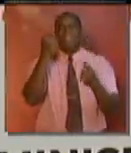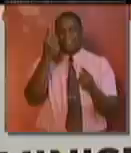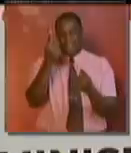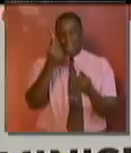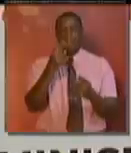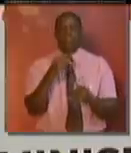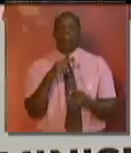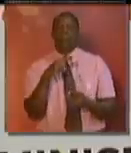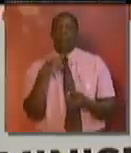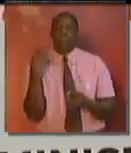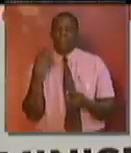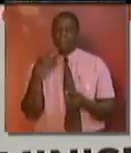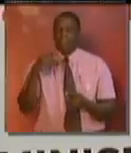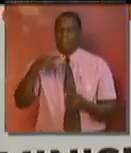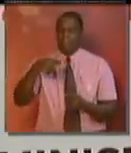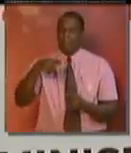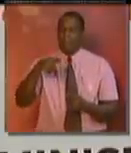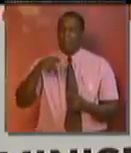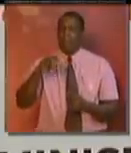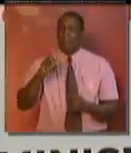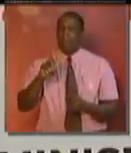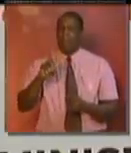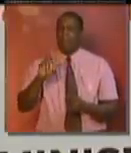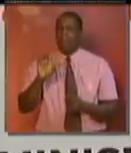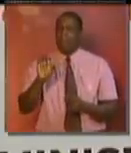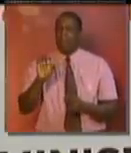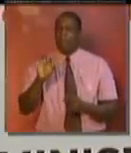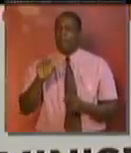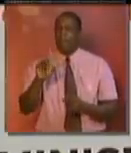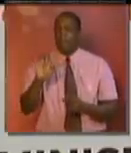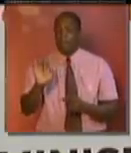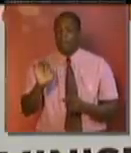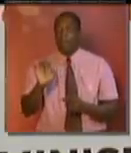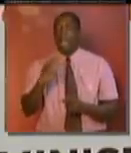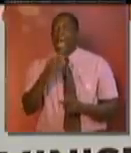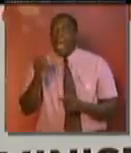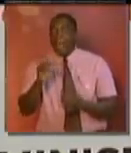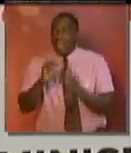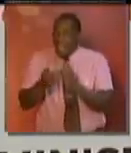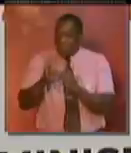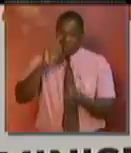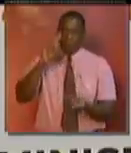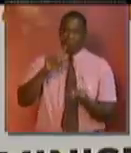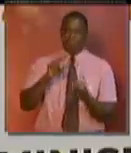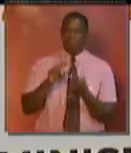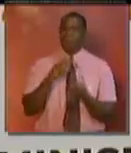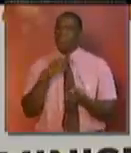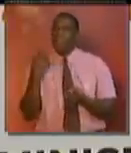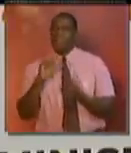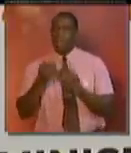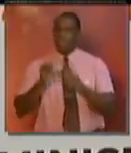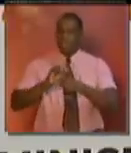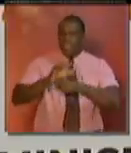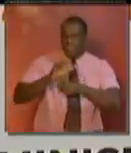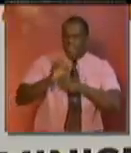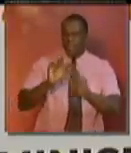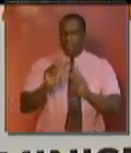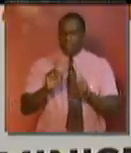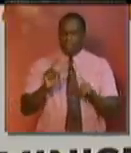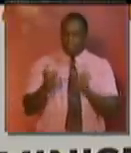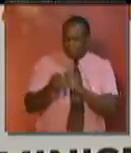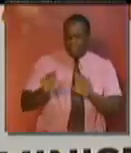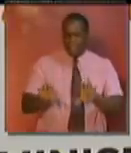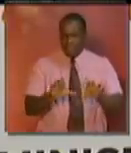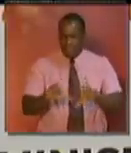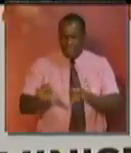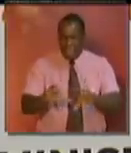risk profile, and therefore how to reduce risk by intervening, how to advise people to change behaviors to reduce the possibility